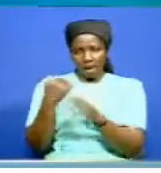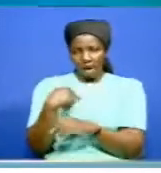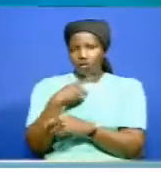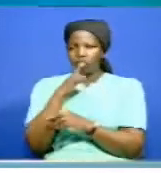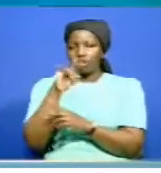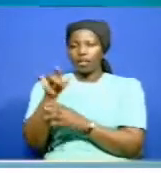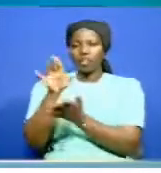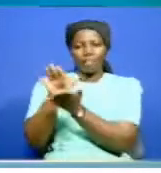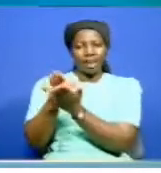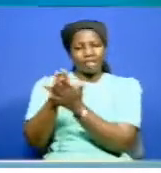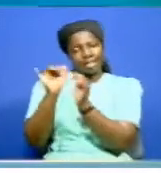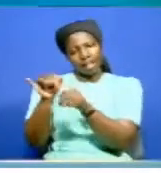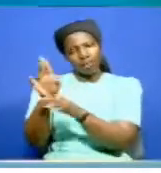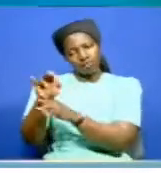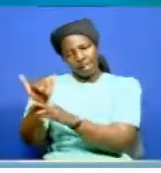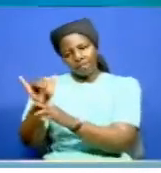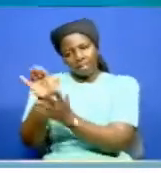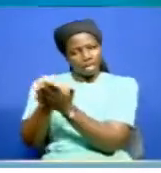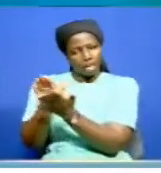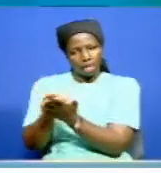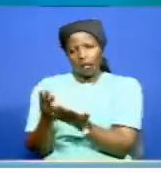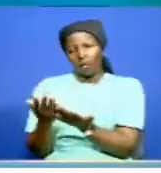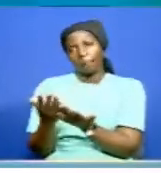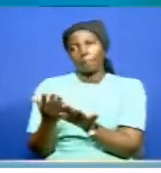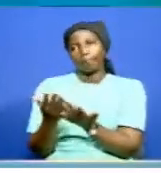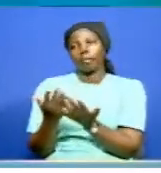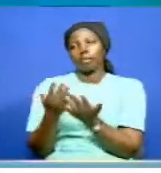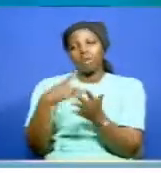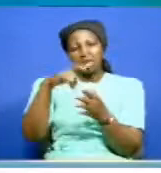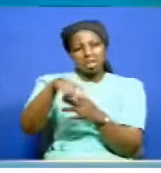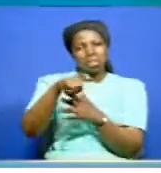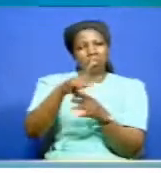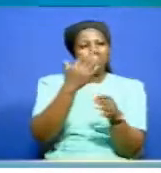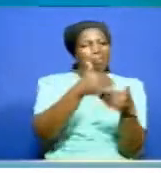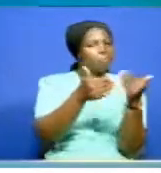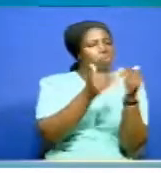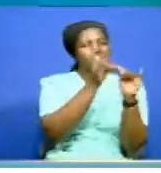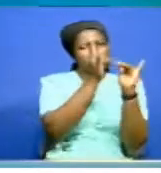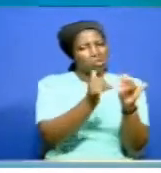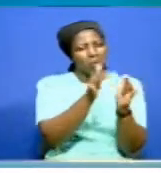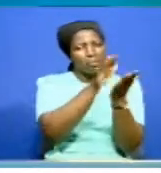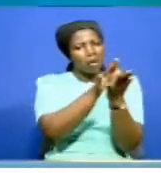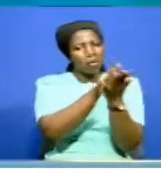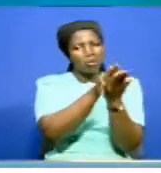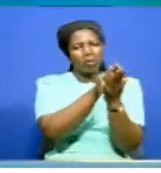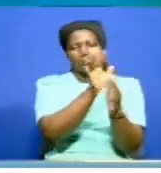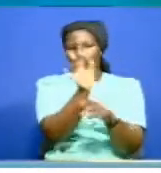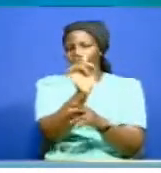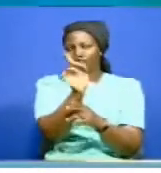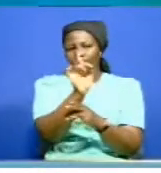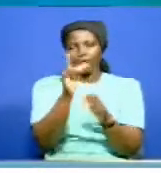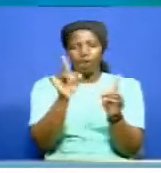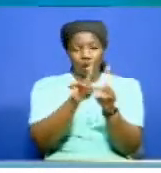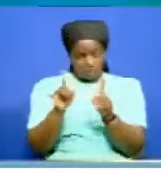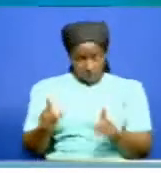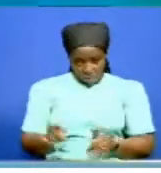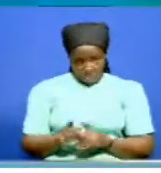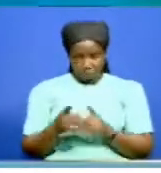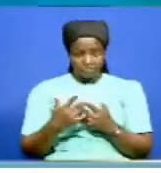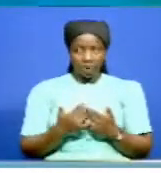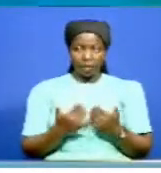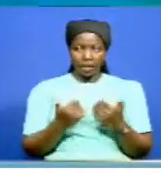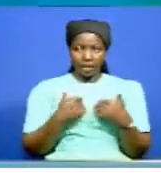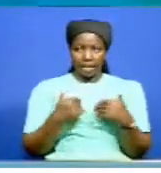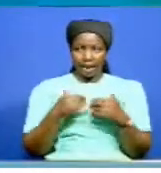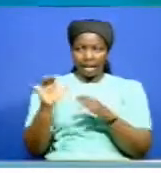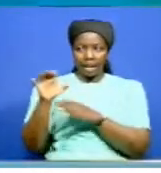actually utilize that infrastructure. We don't have to have investments in infrastructure at the moment. But also, not only that, we also had